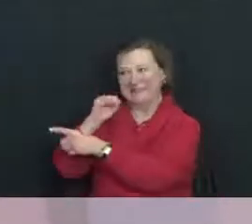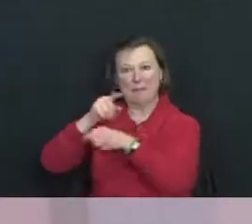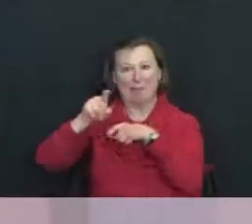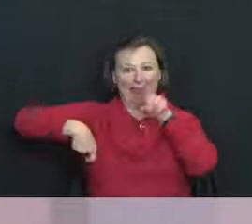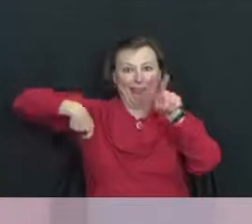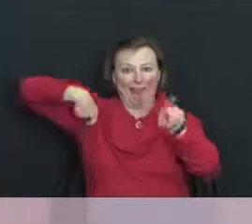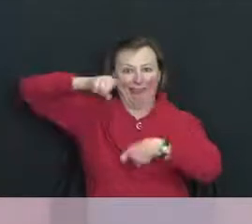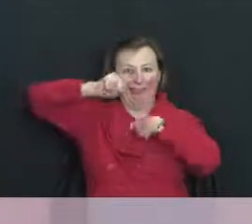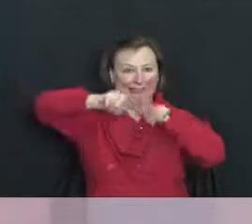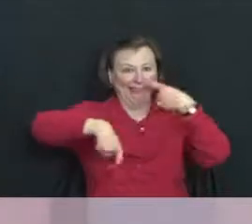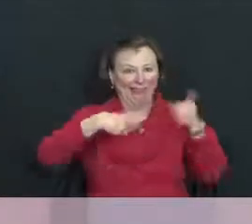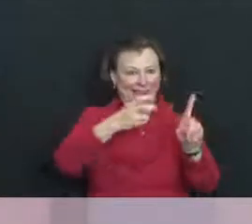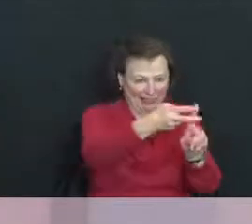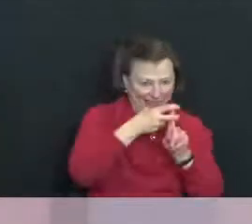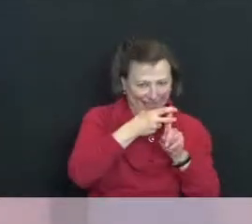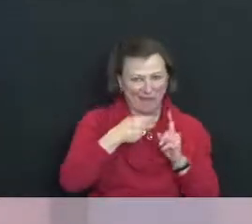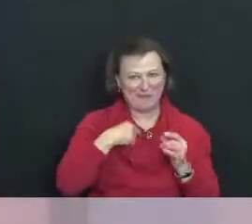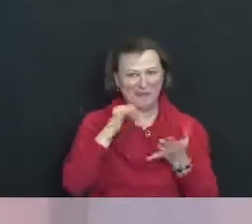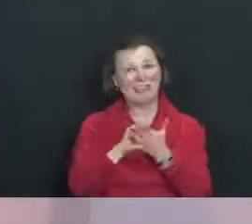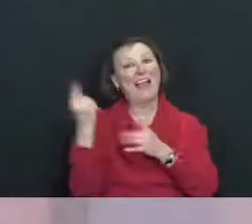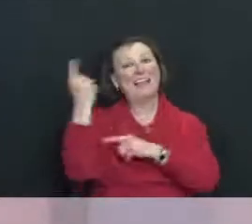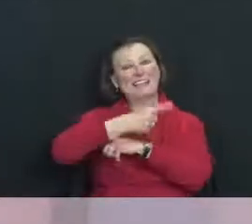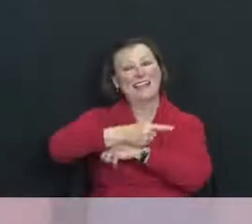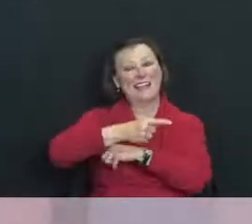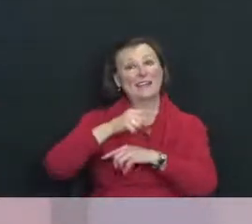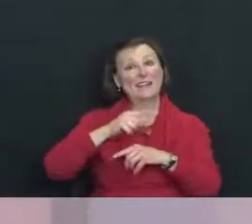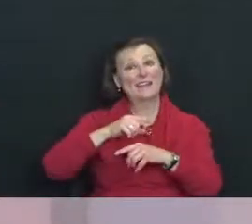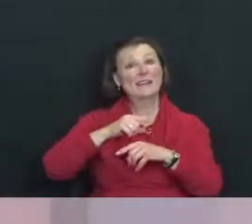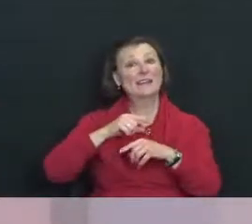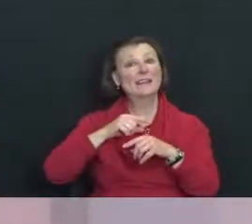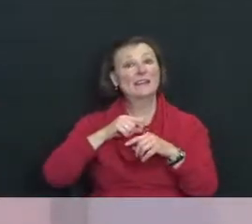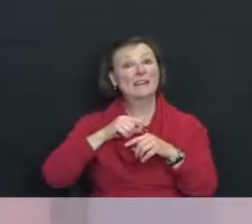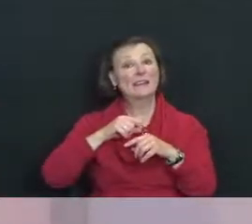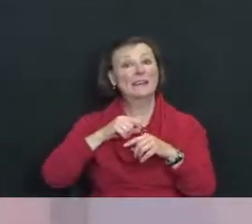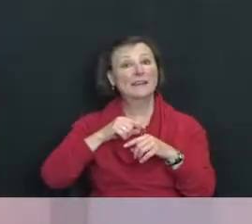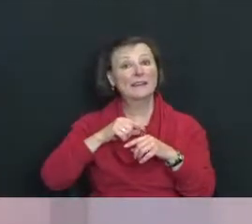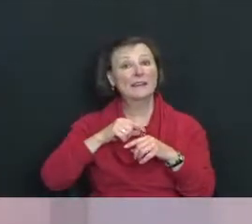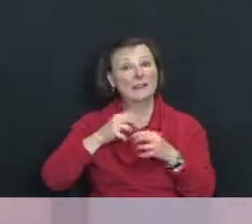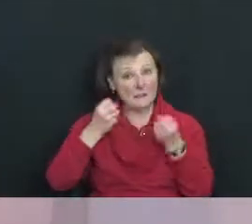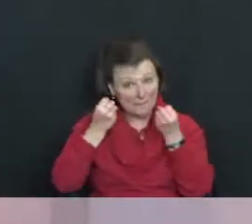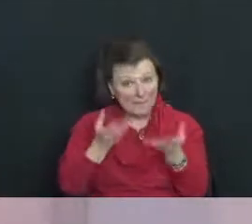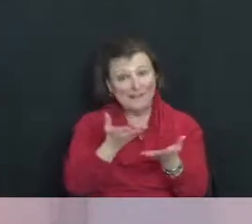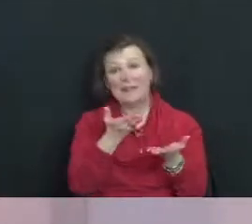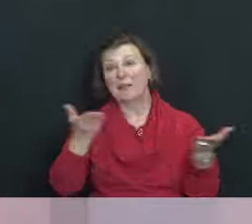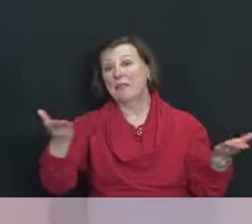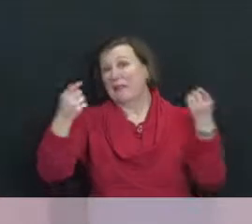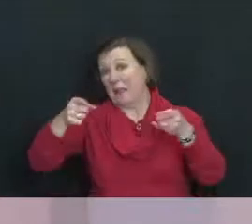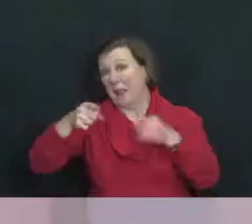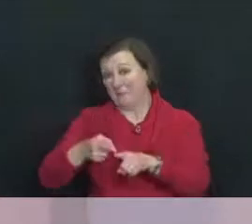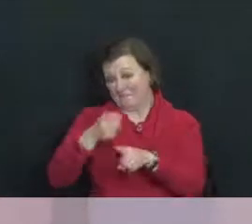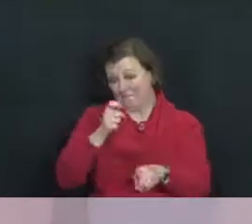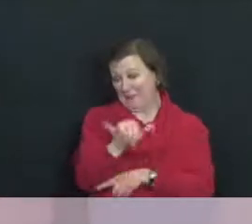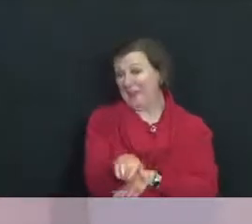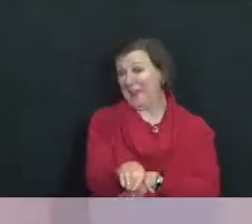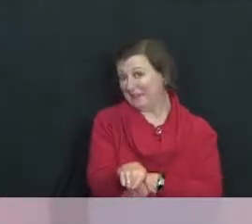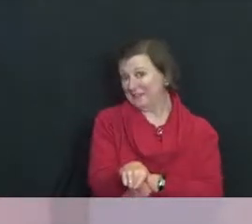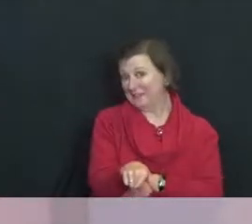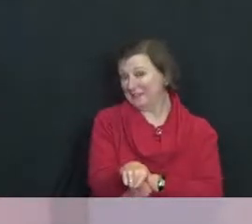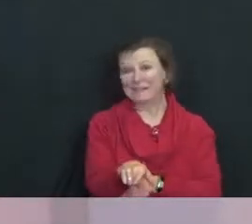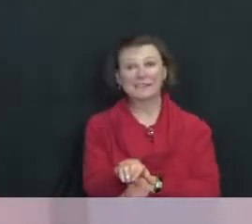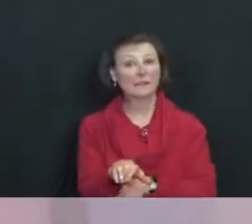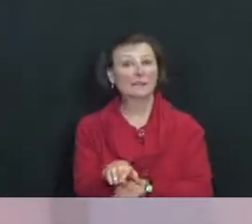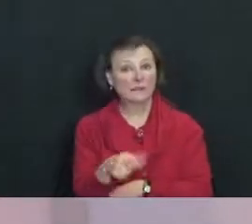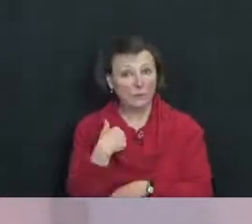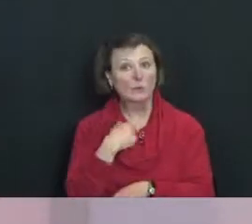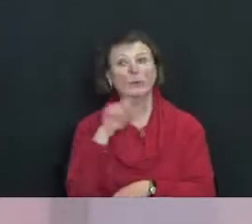that day, because although much fruitful things have come from that, because although we